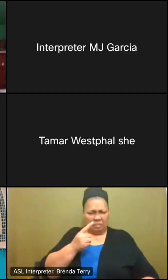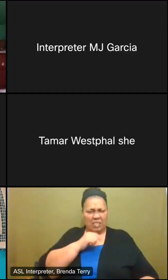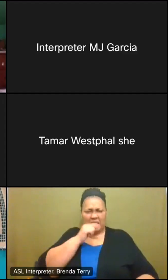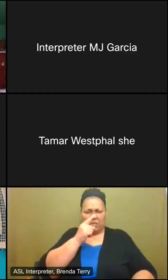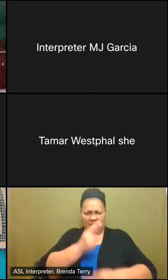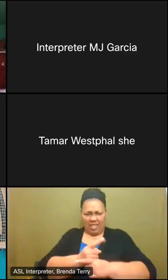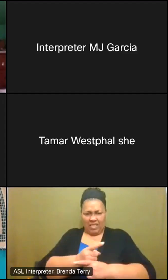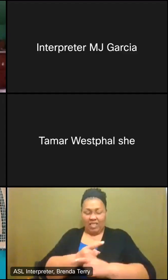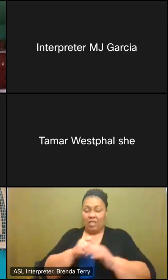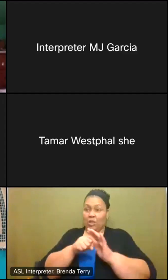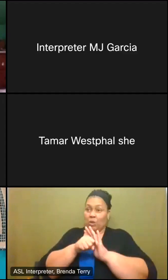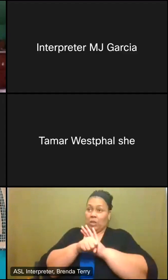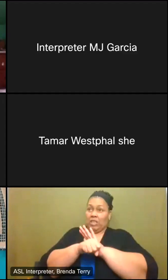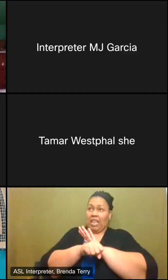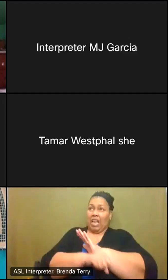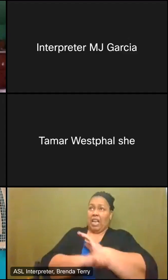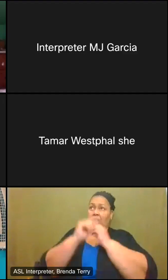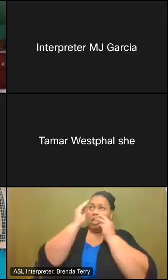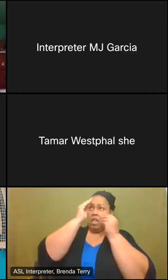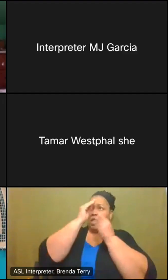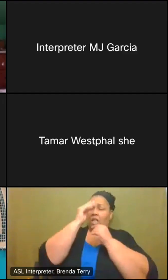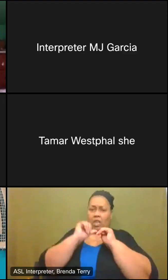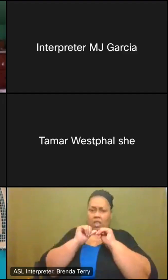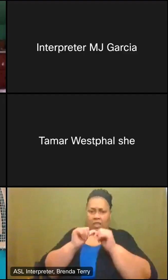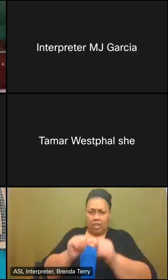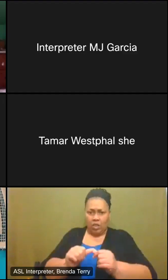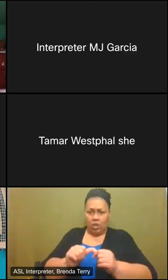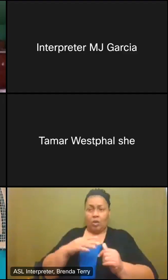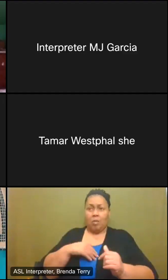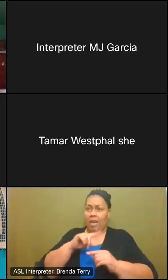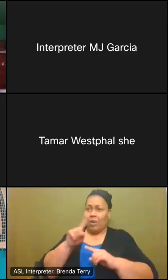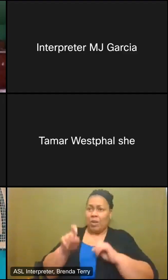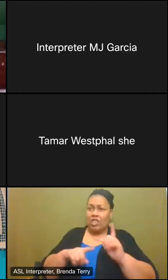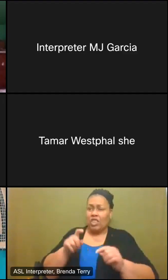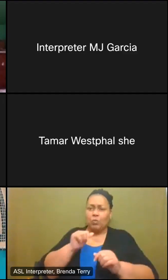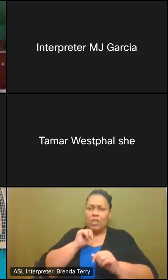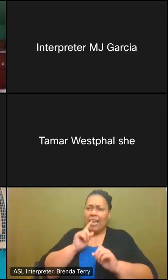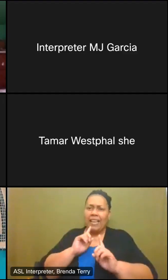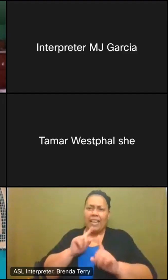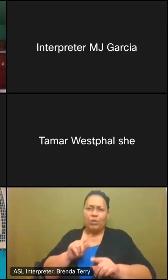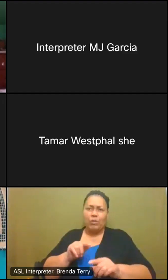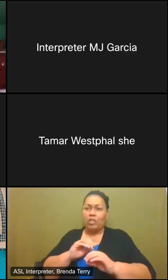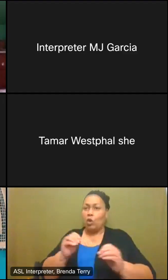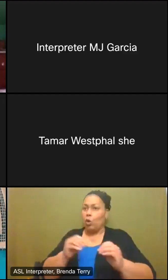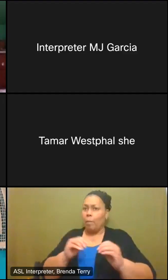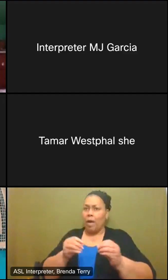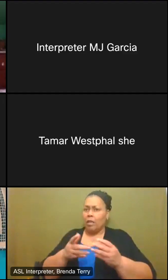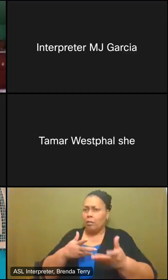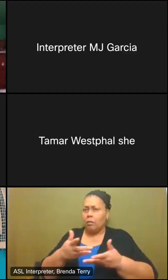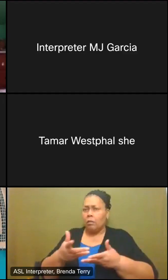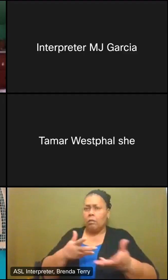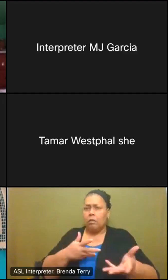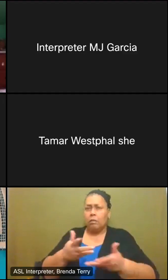ideation continued. My questions that I had were not being answered. No one was exploring with me what was happening to